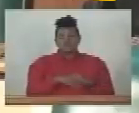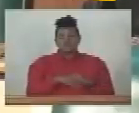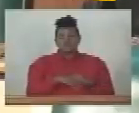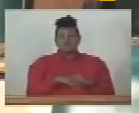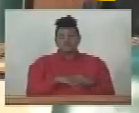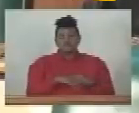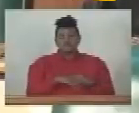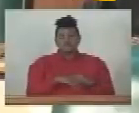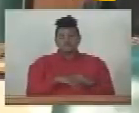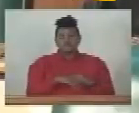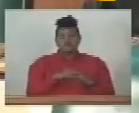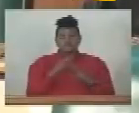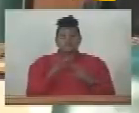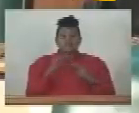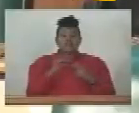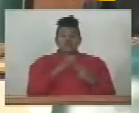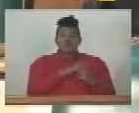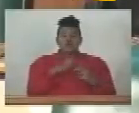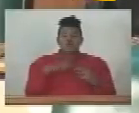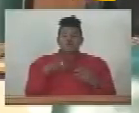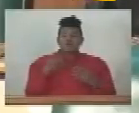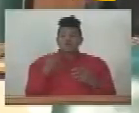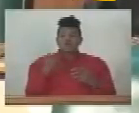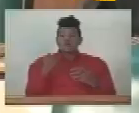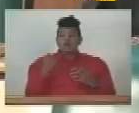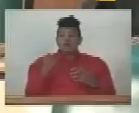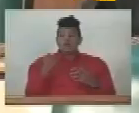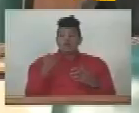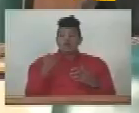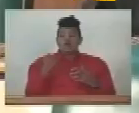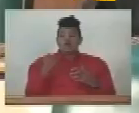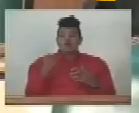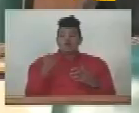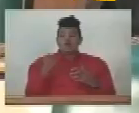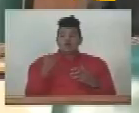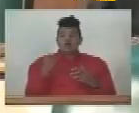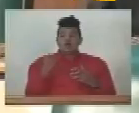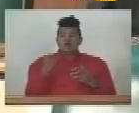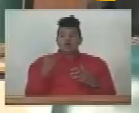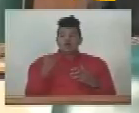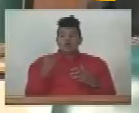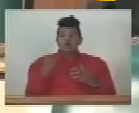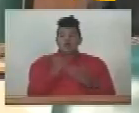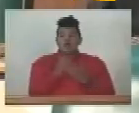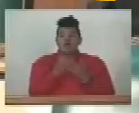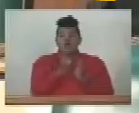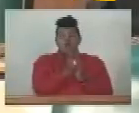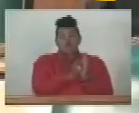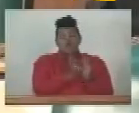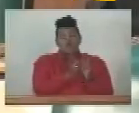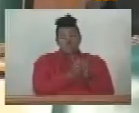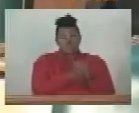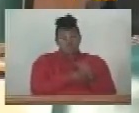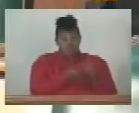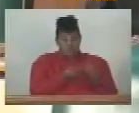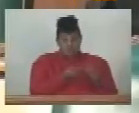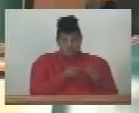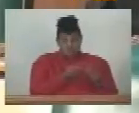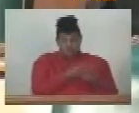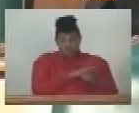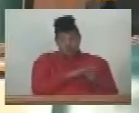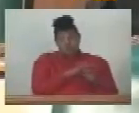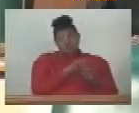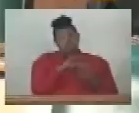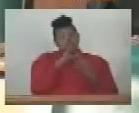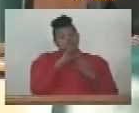the Special Select Committee approved by the Law Reform Zone of Special Operations, Special Security and